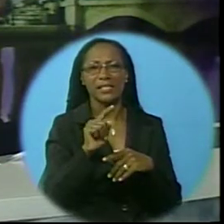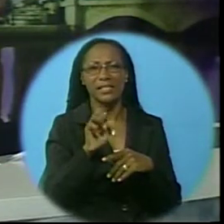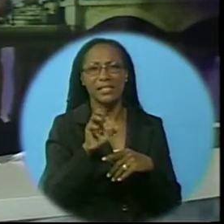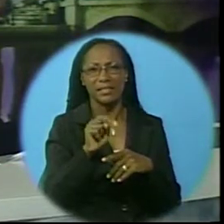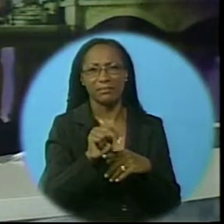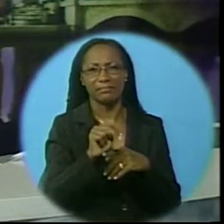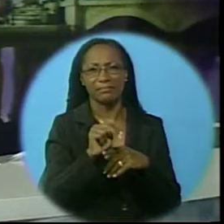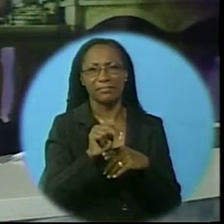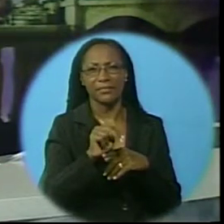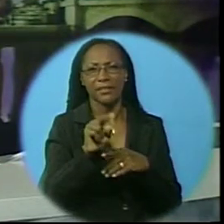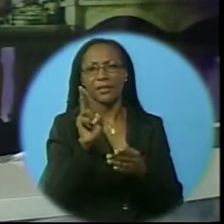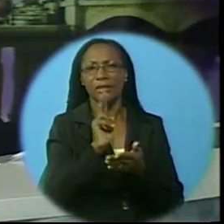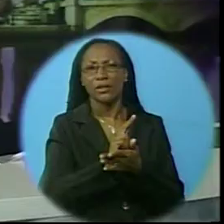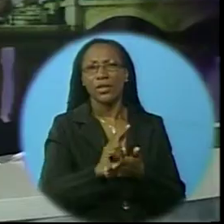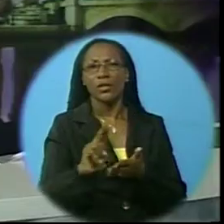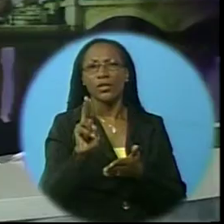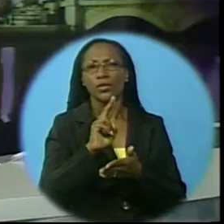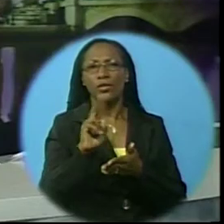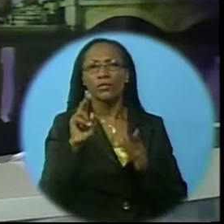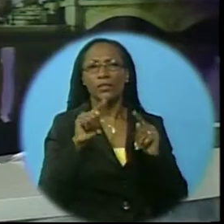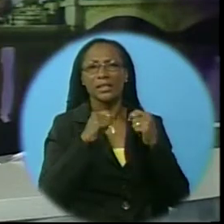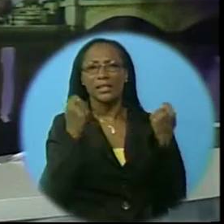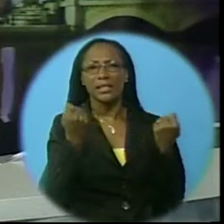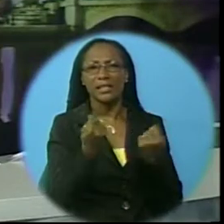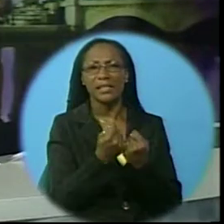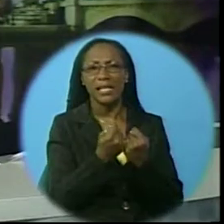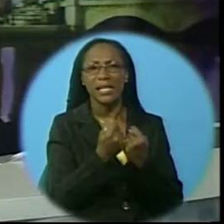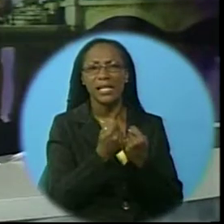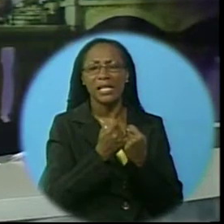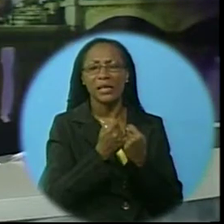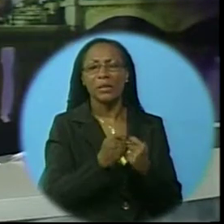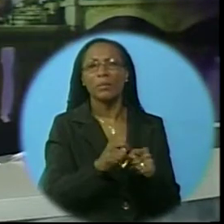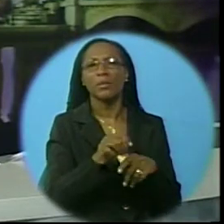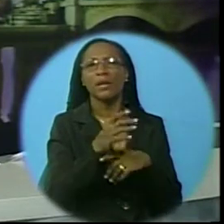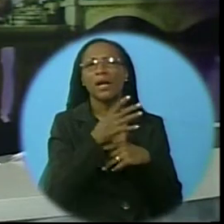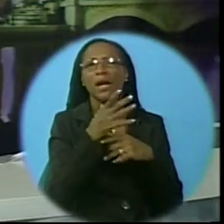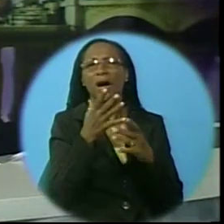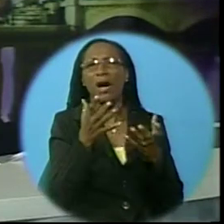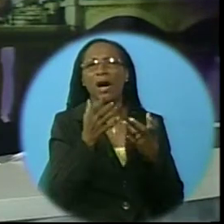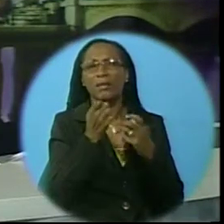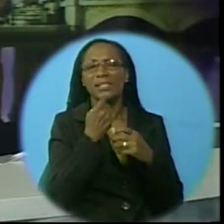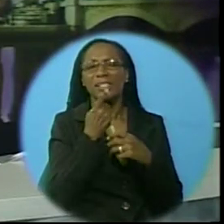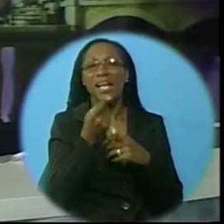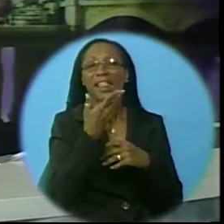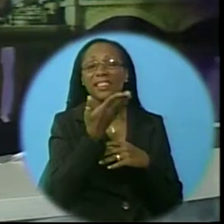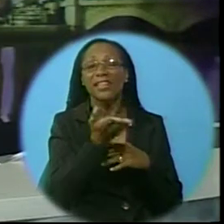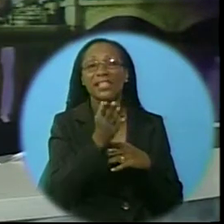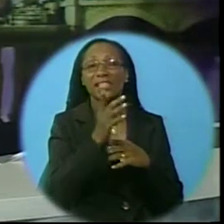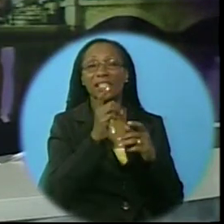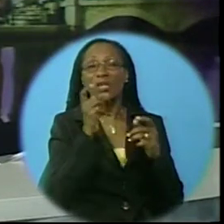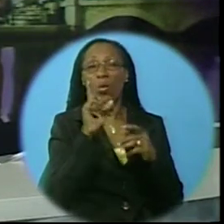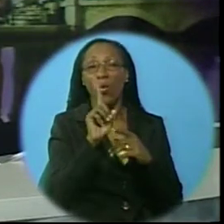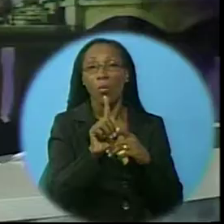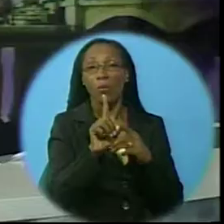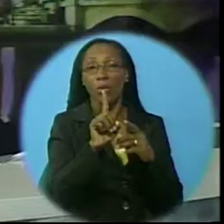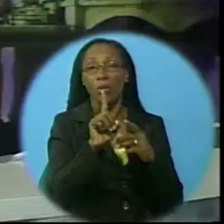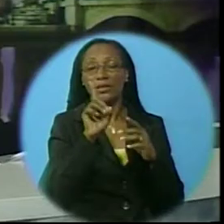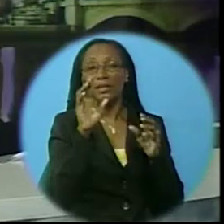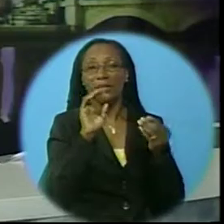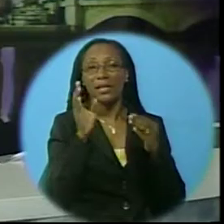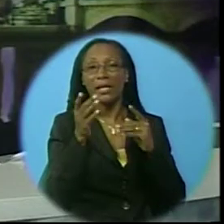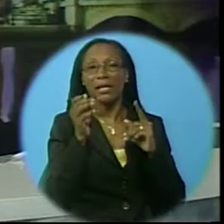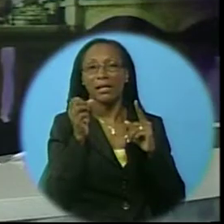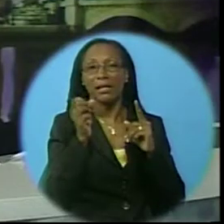The UWI Blackbirds are setting themselves up as the ones to beat in the BABA Women's League. The Blackbirds knocked over perennial